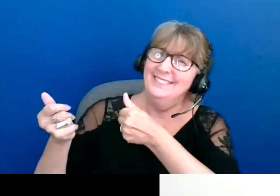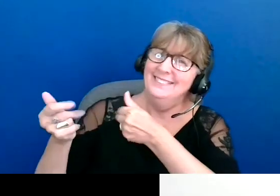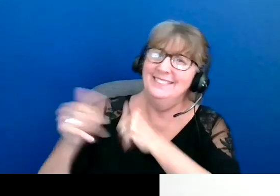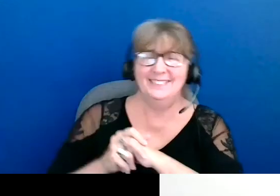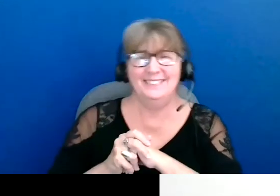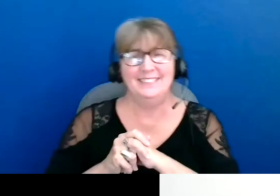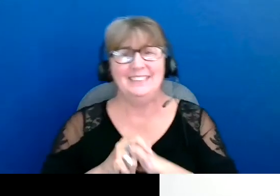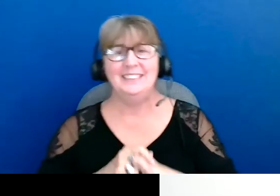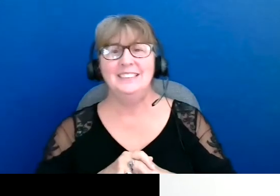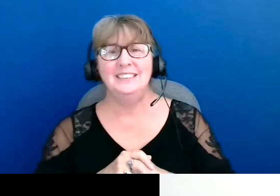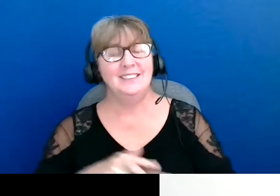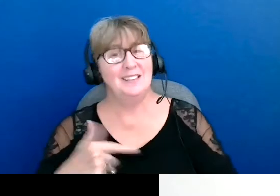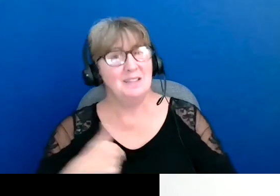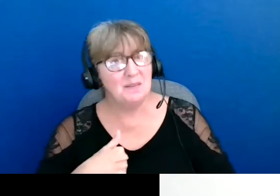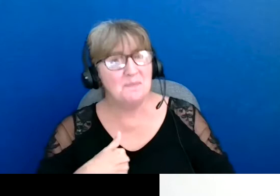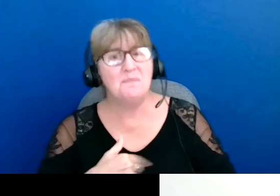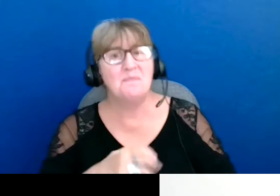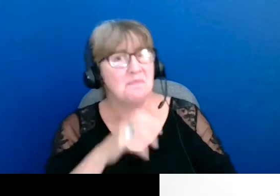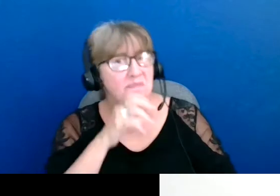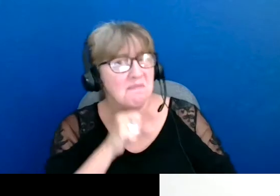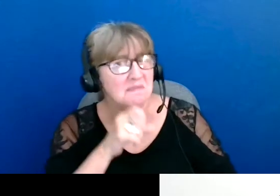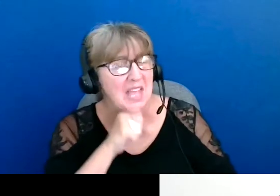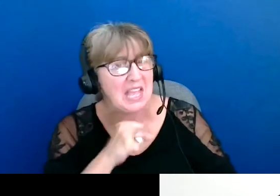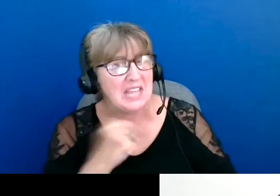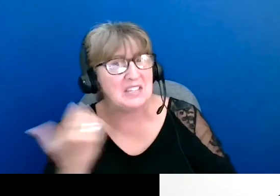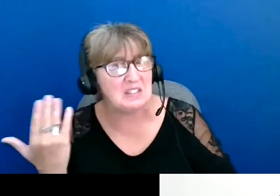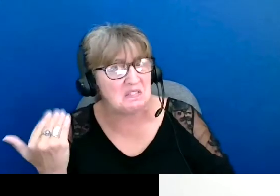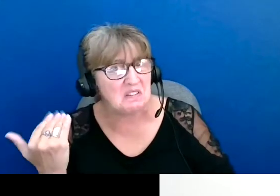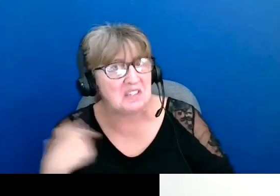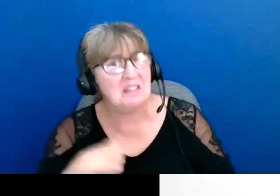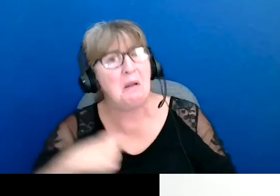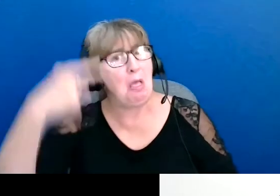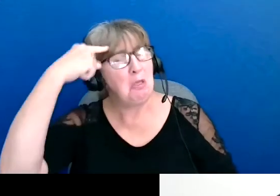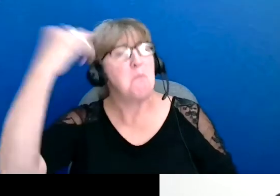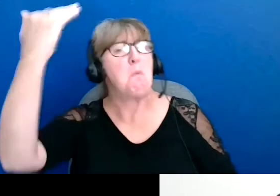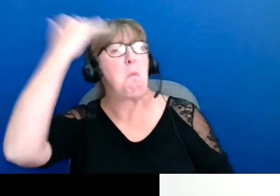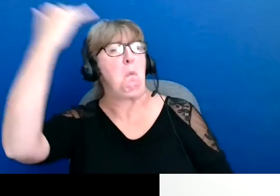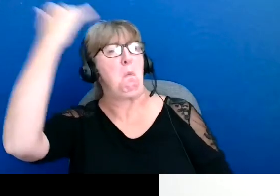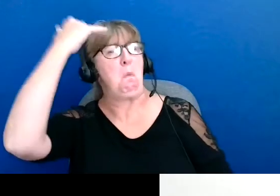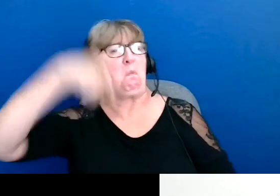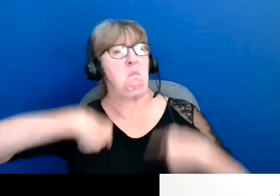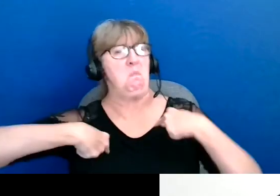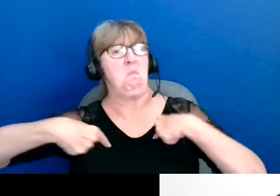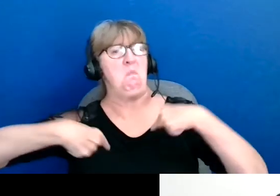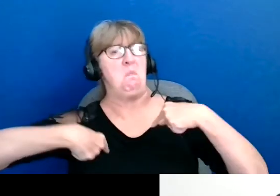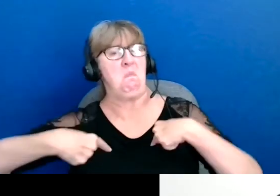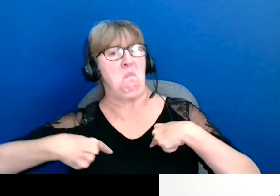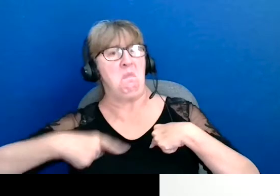I was 15 and I believed I knew what was best for me, but my parents